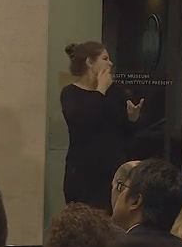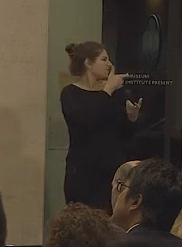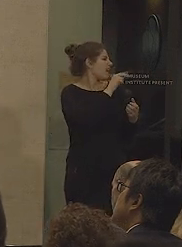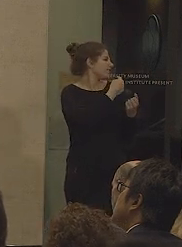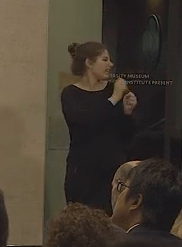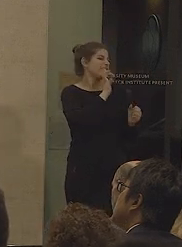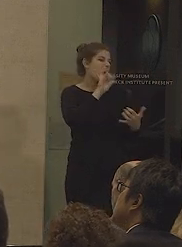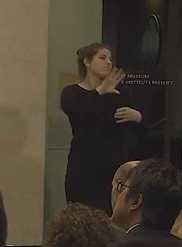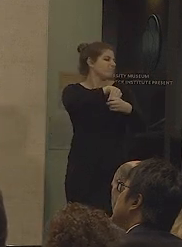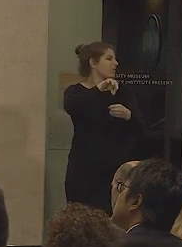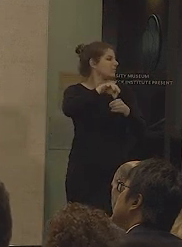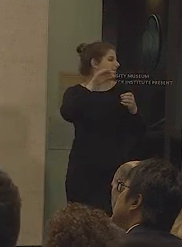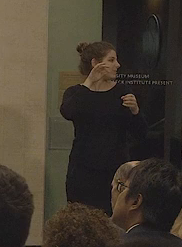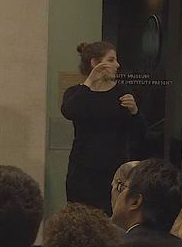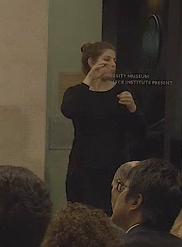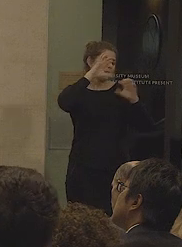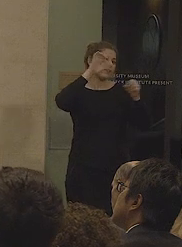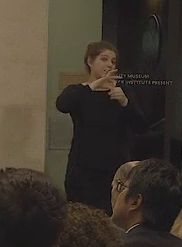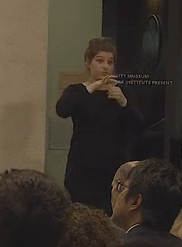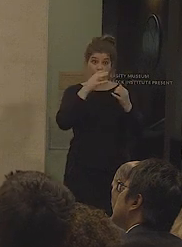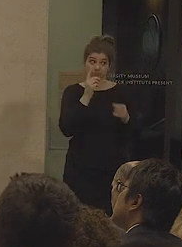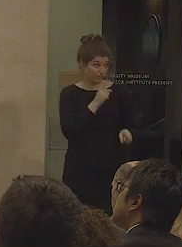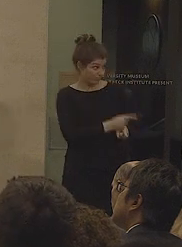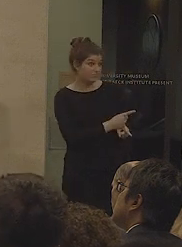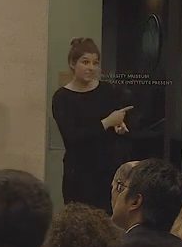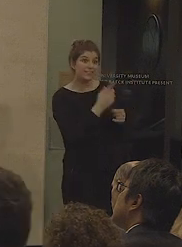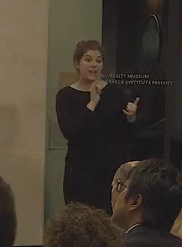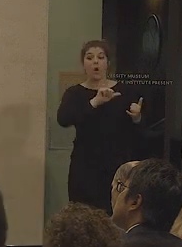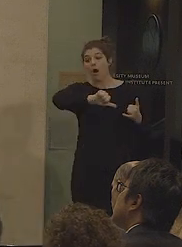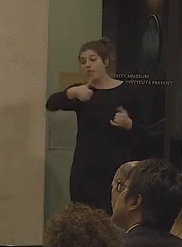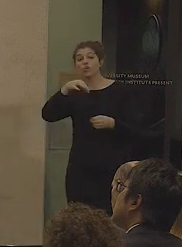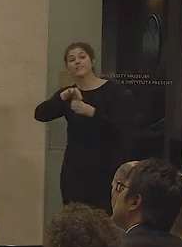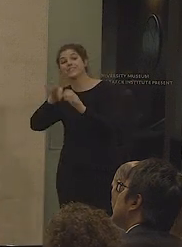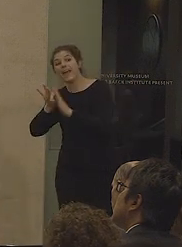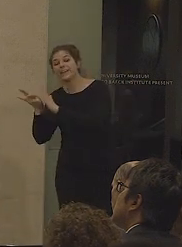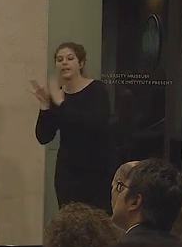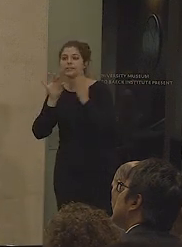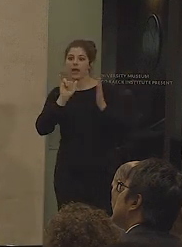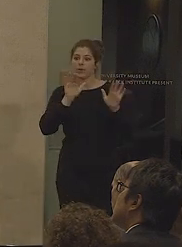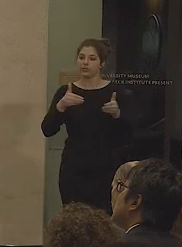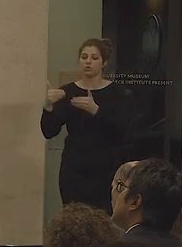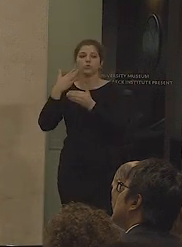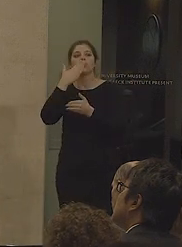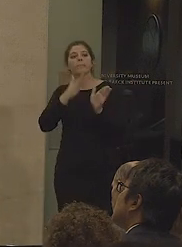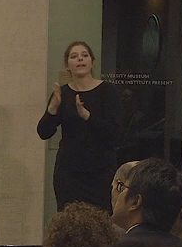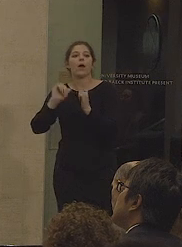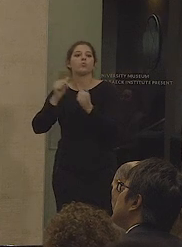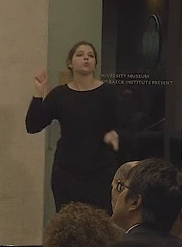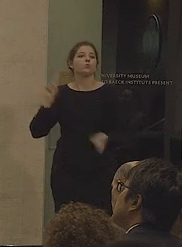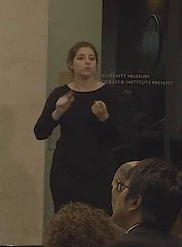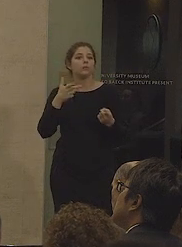And he did, because you now see all the other candidates starting to introduce really great plans on how to reduce